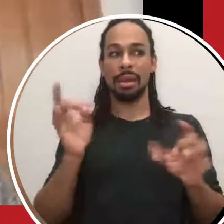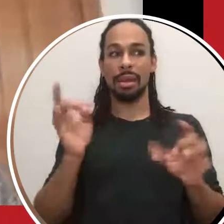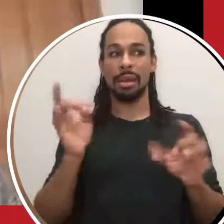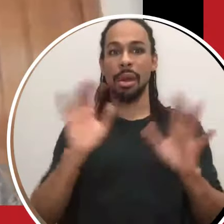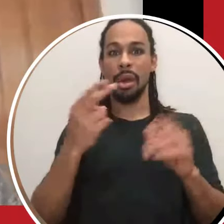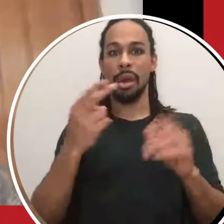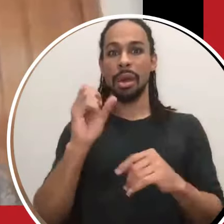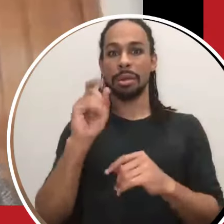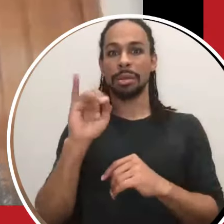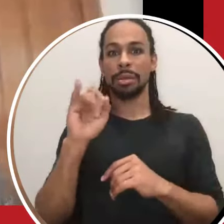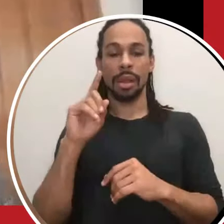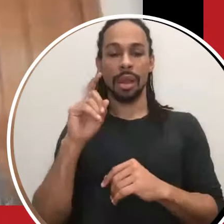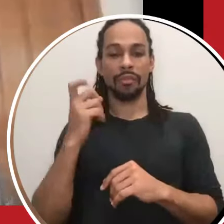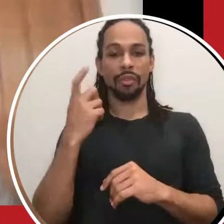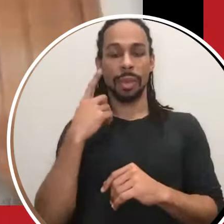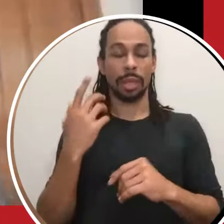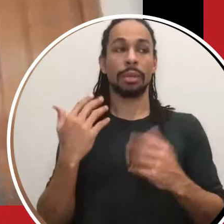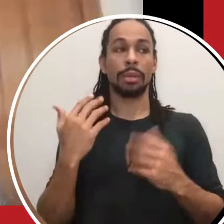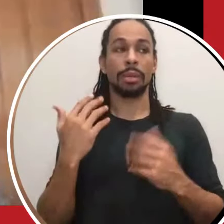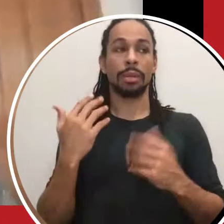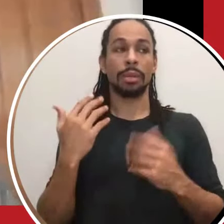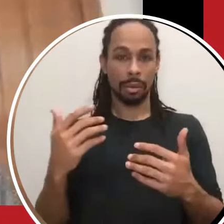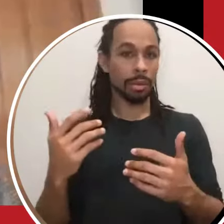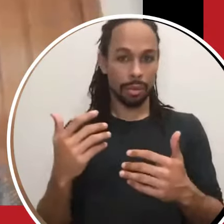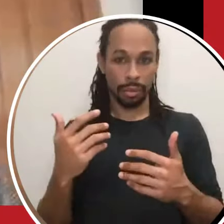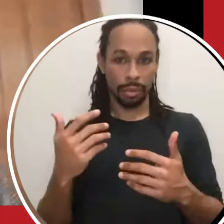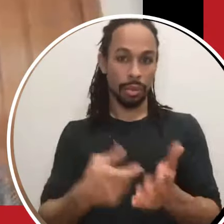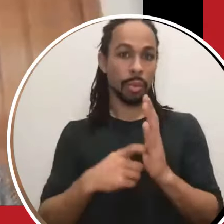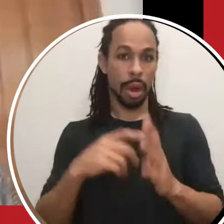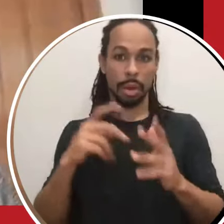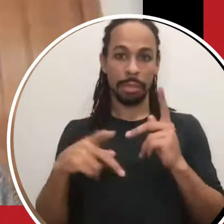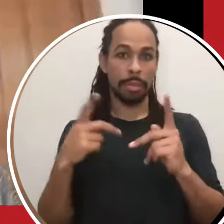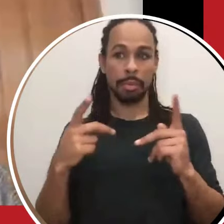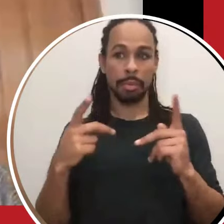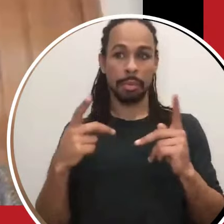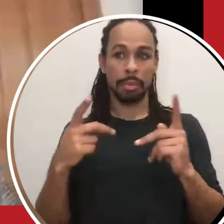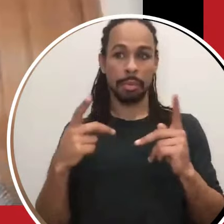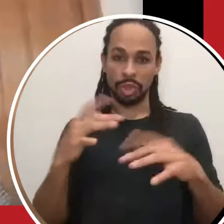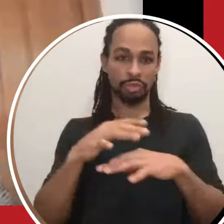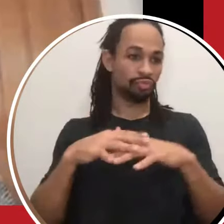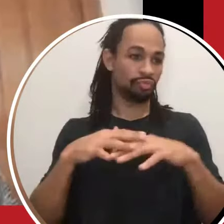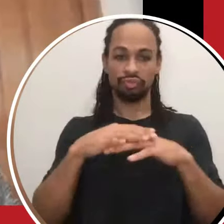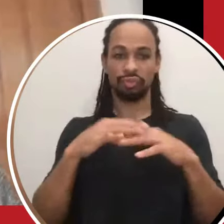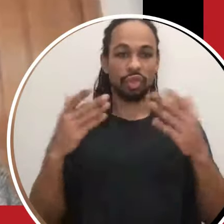those questions are changed when one takes power. And I think people,